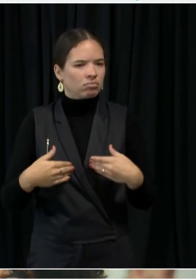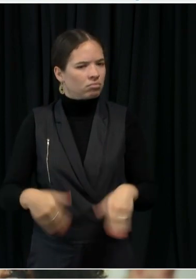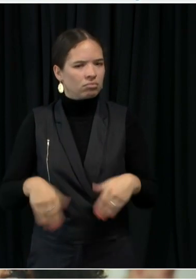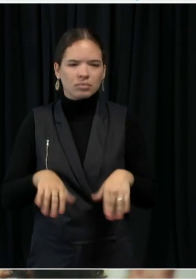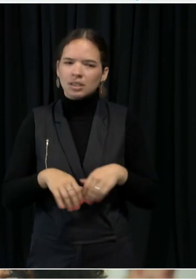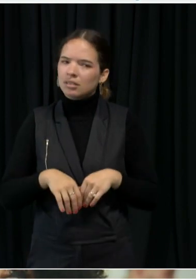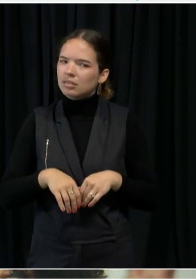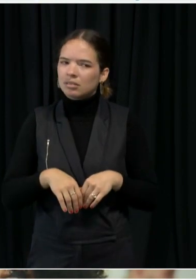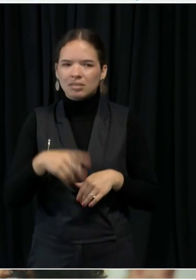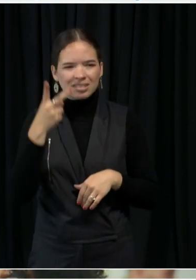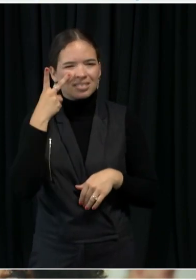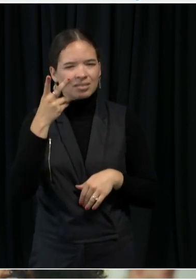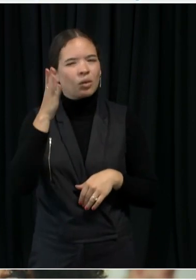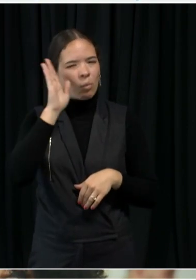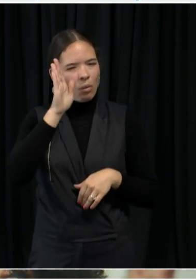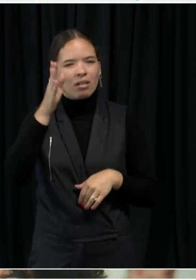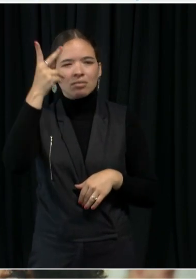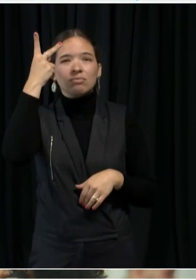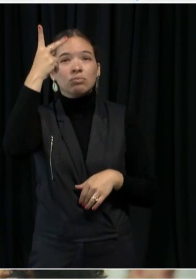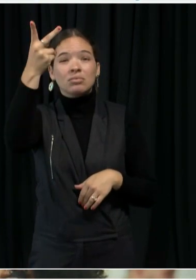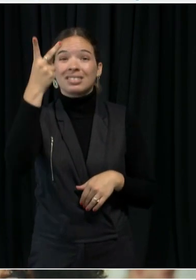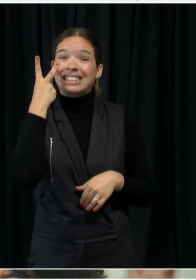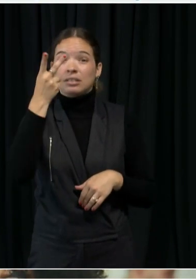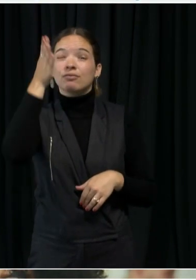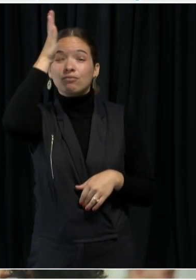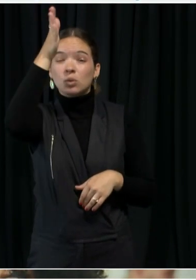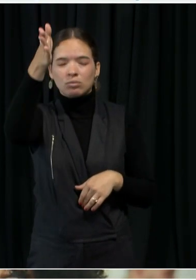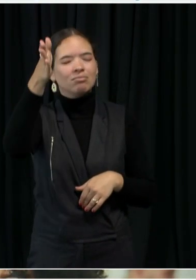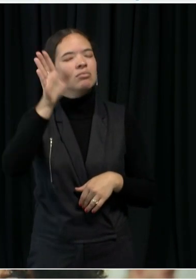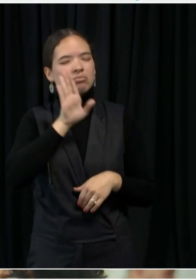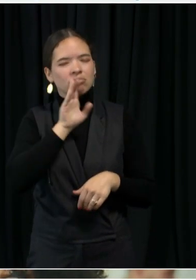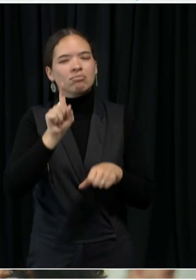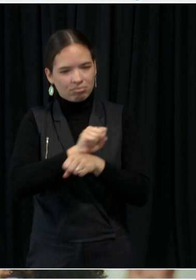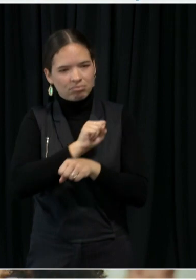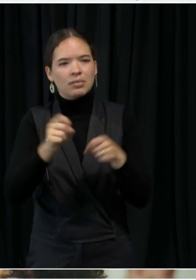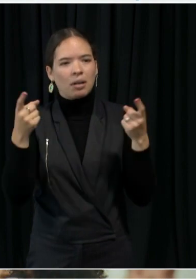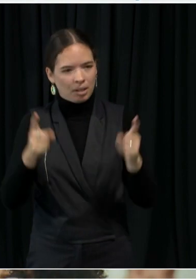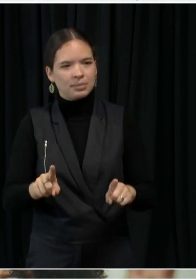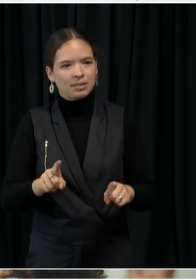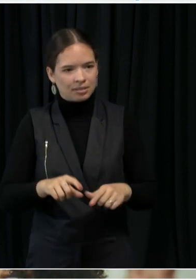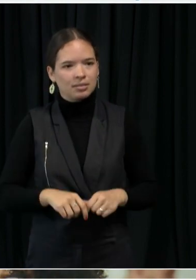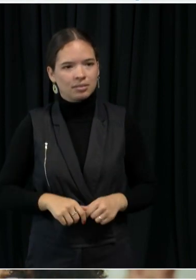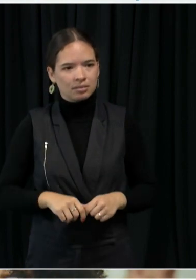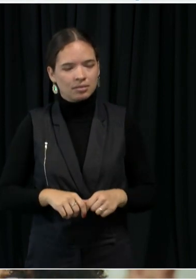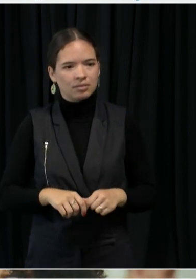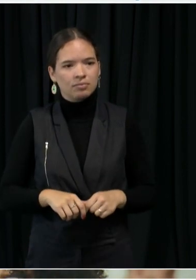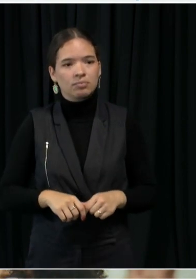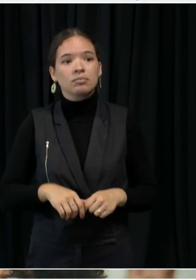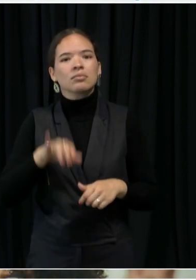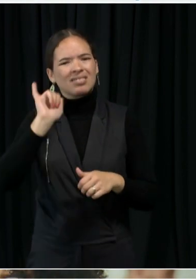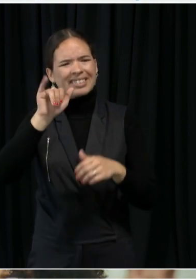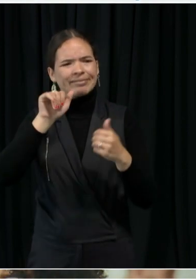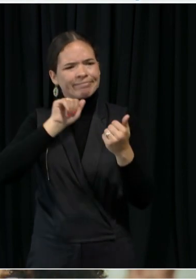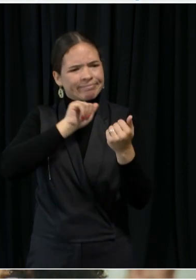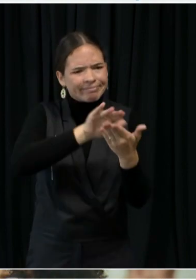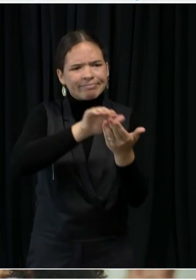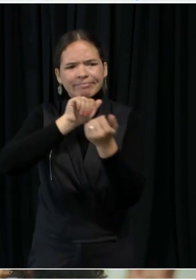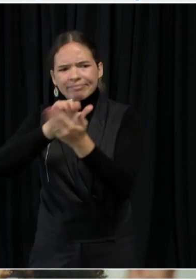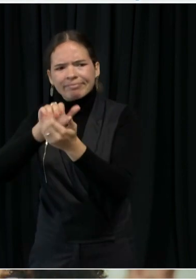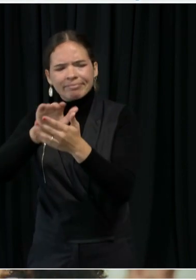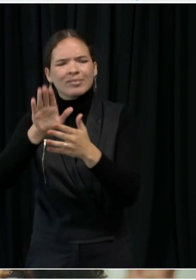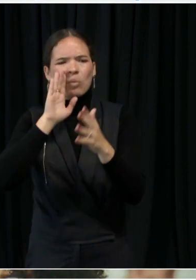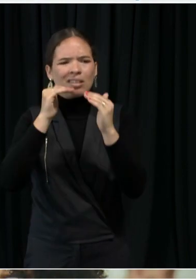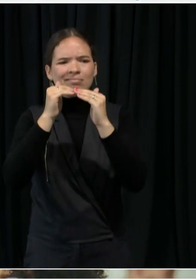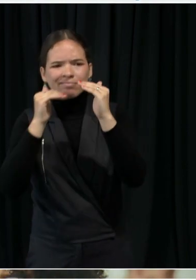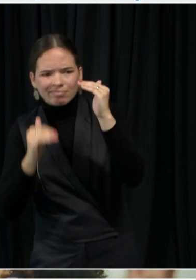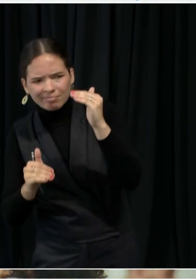future addressing the desperate, I'm going to say, health disparities in this city at this time. I want to remind everybody that